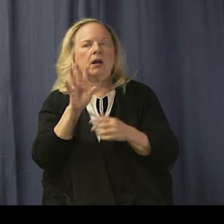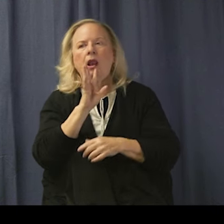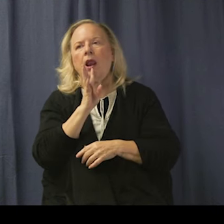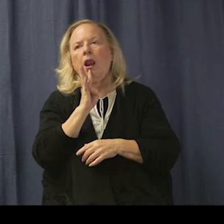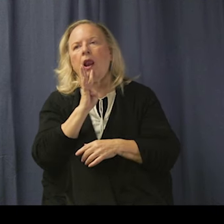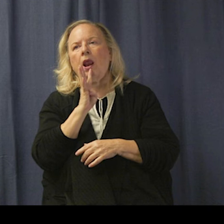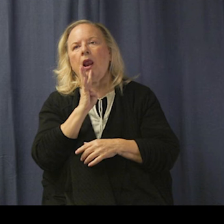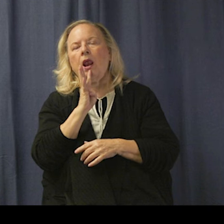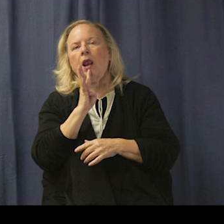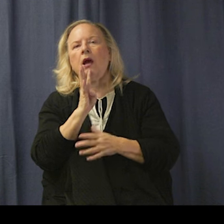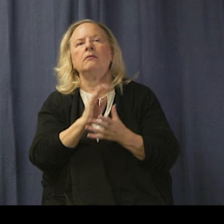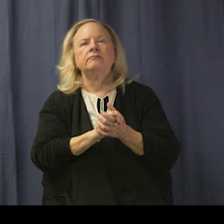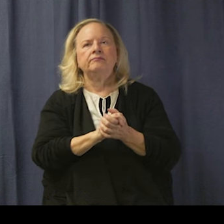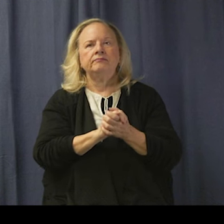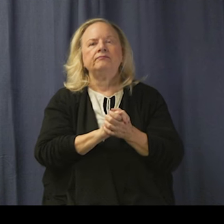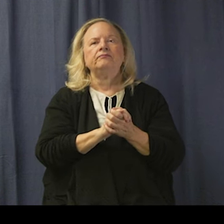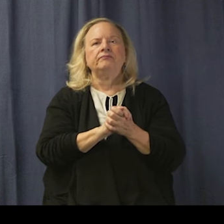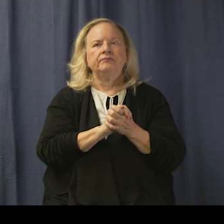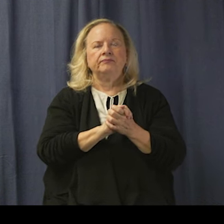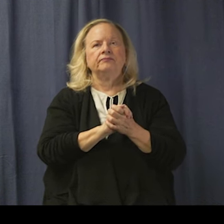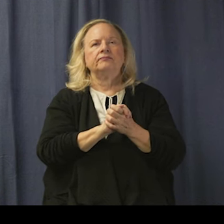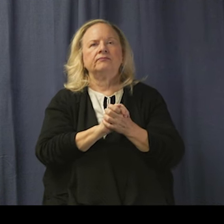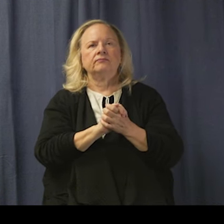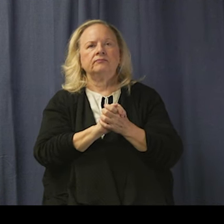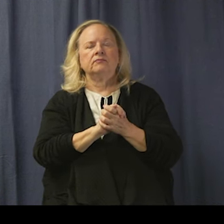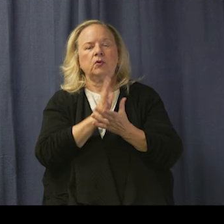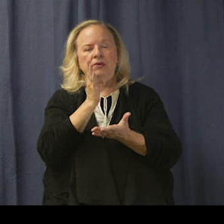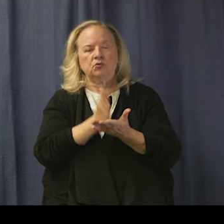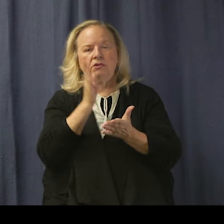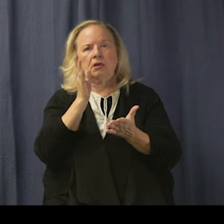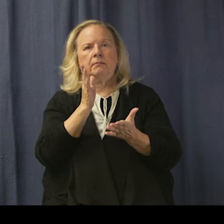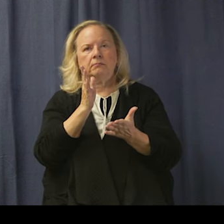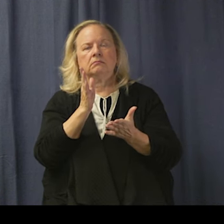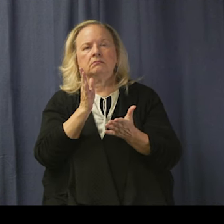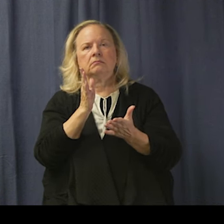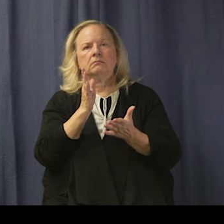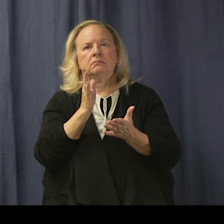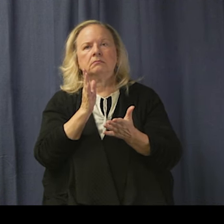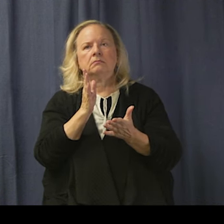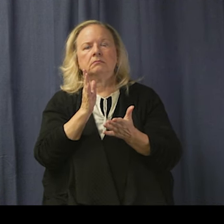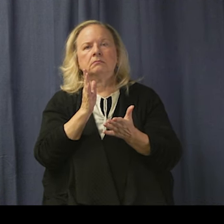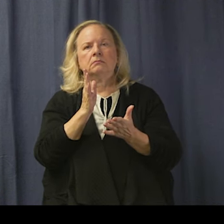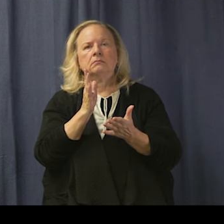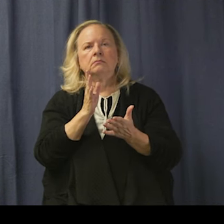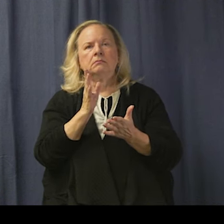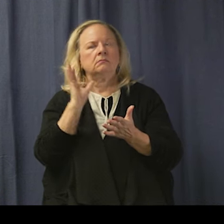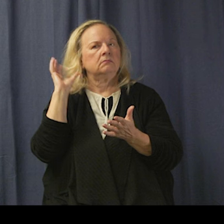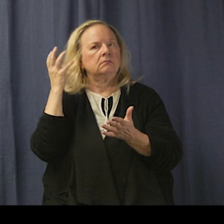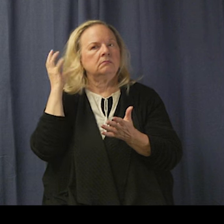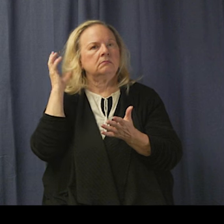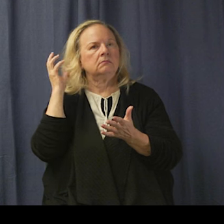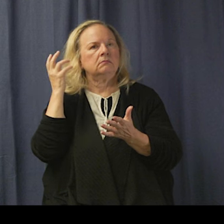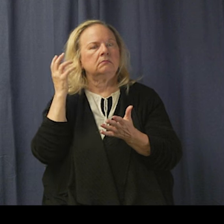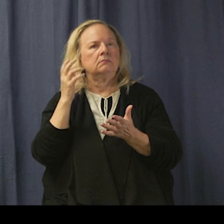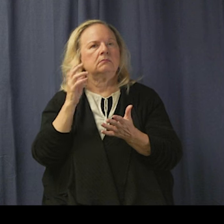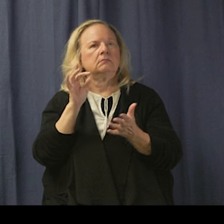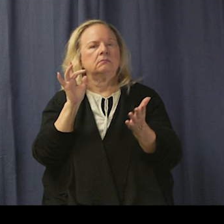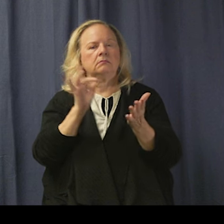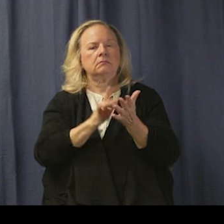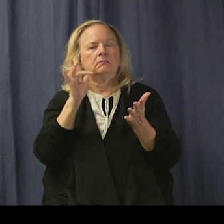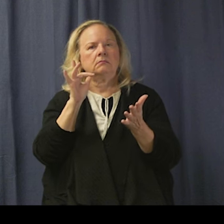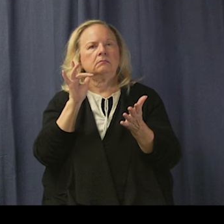right-hand side. Is actually. In the moment I click it, it stops. There is another way to stop. Let's play it again. Verse 1.